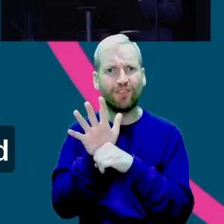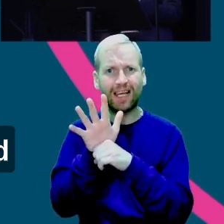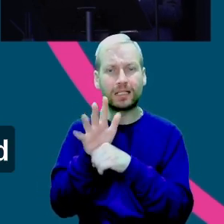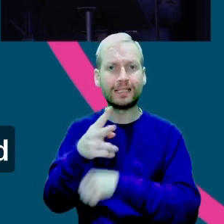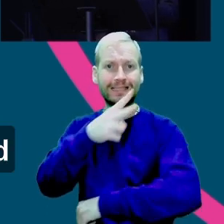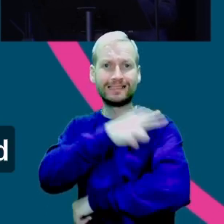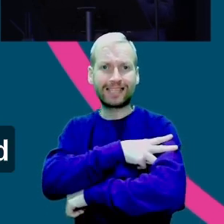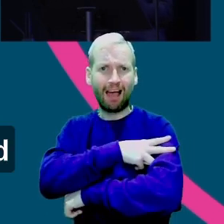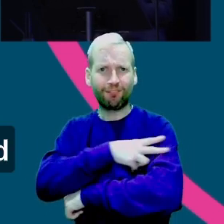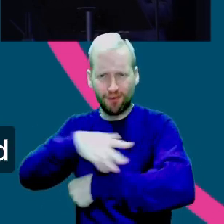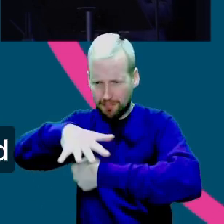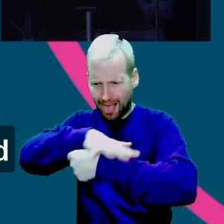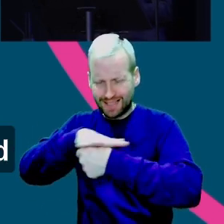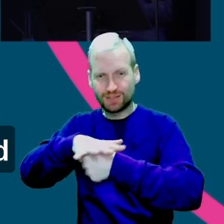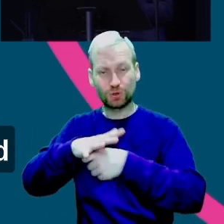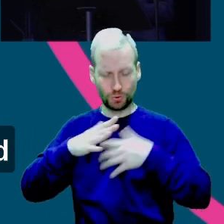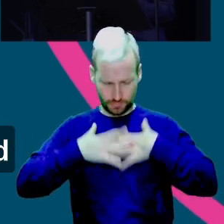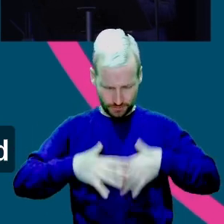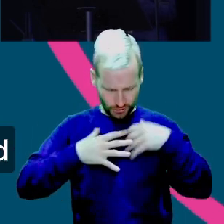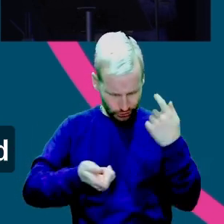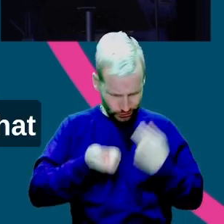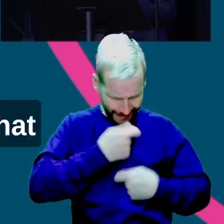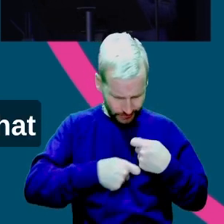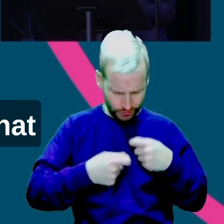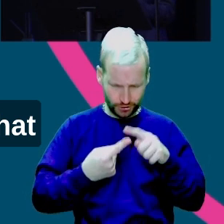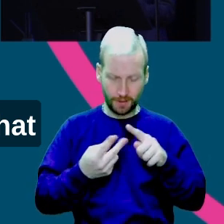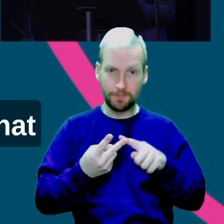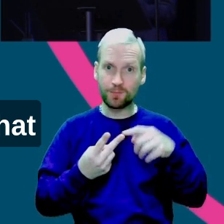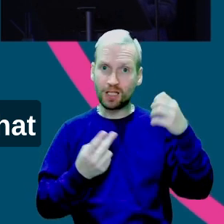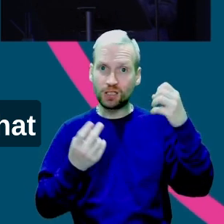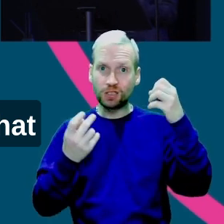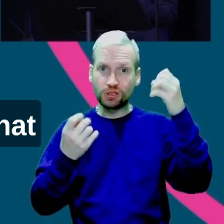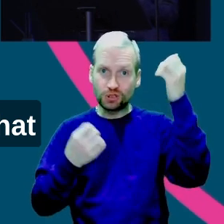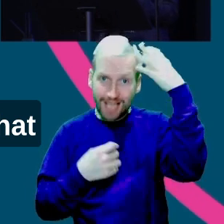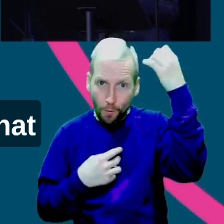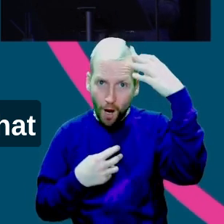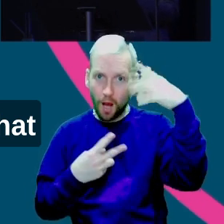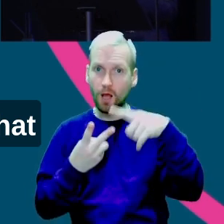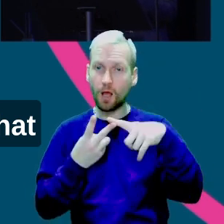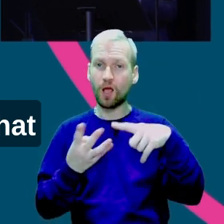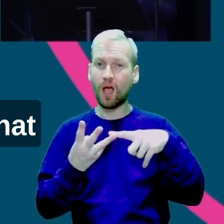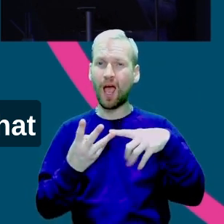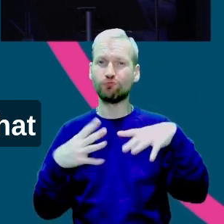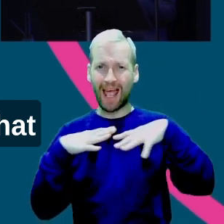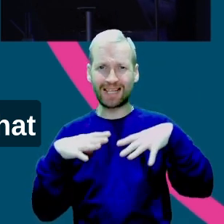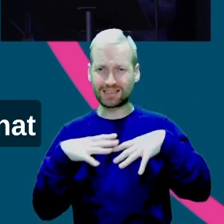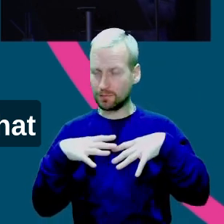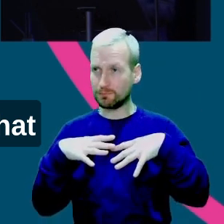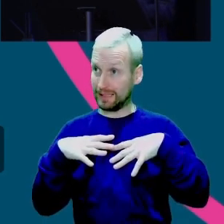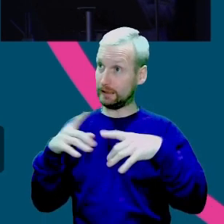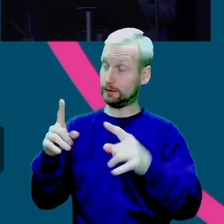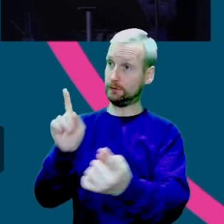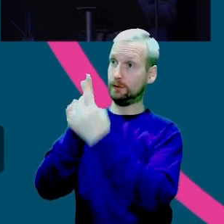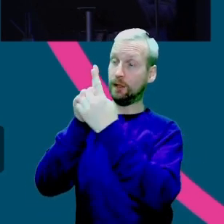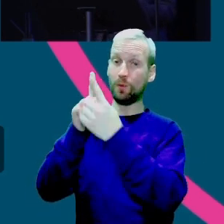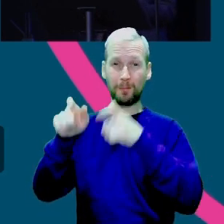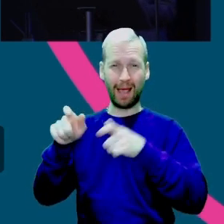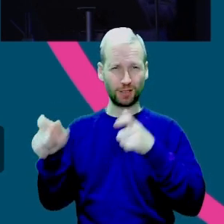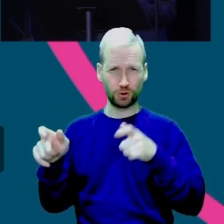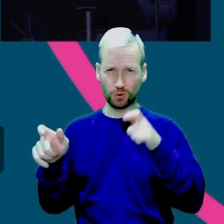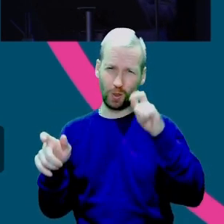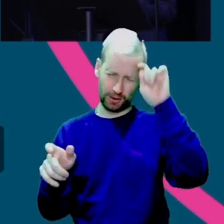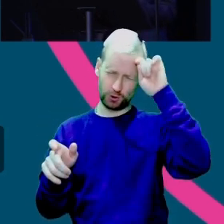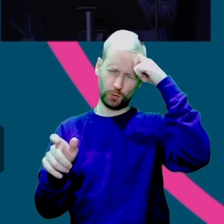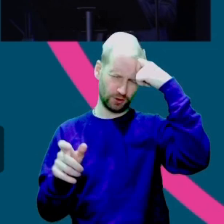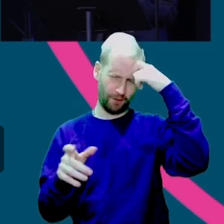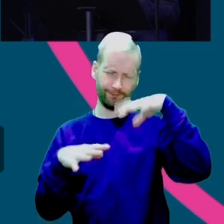So places for staff to change and to shower, and rest facilities away from being patient-facing, so that they could properly switch off for